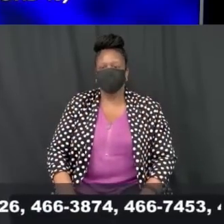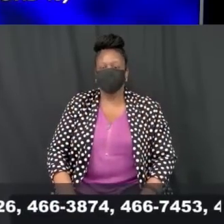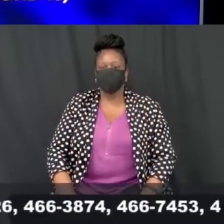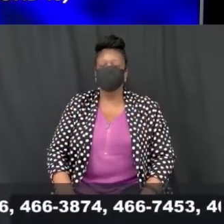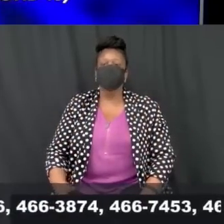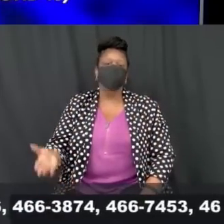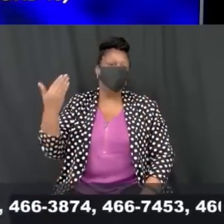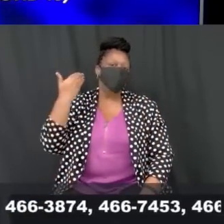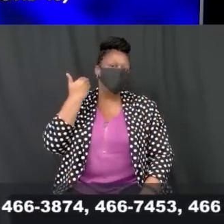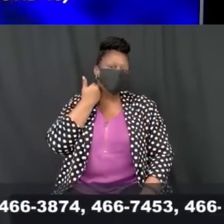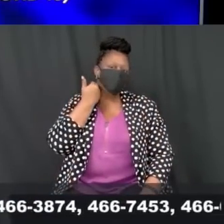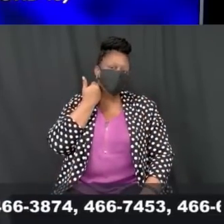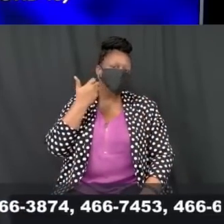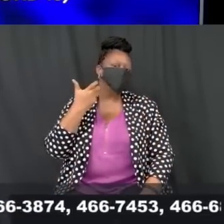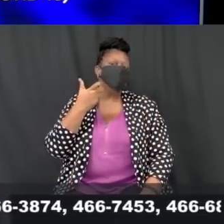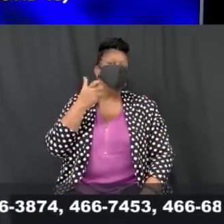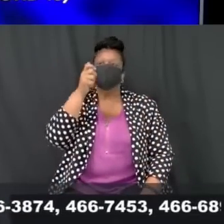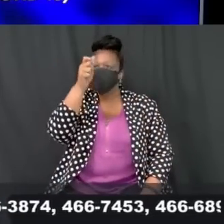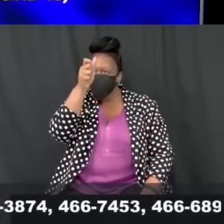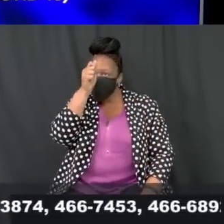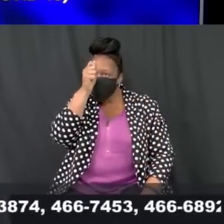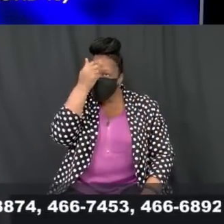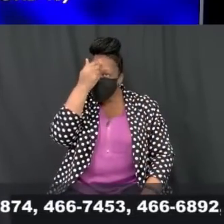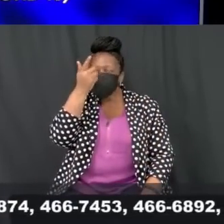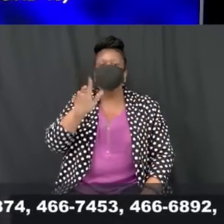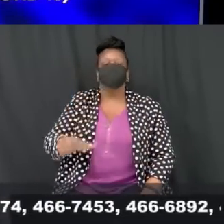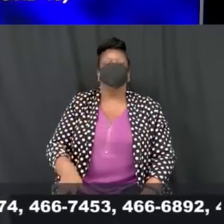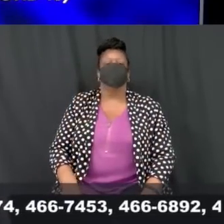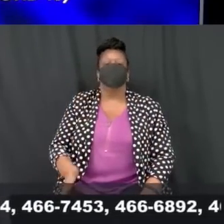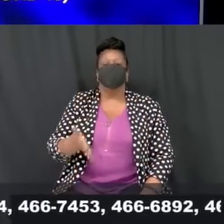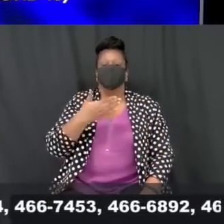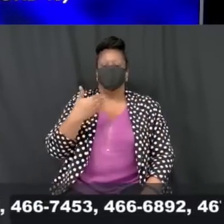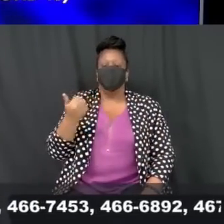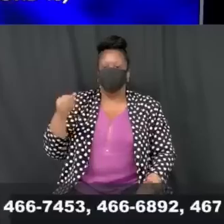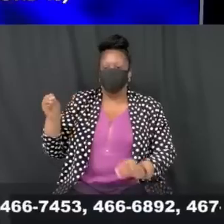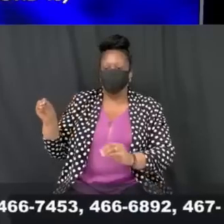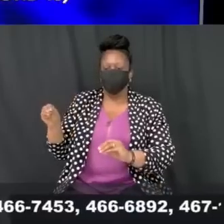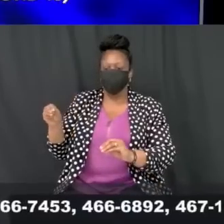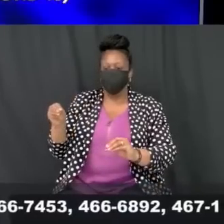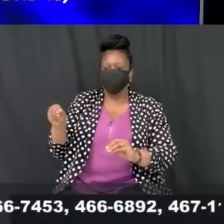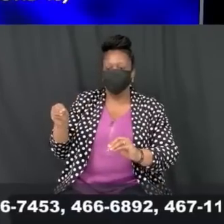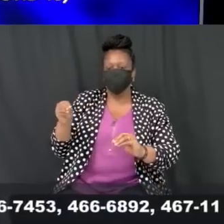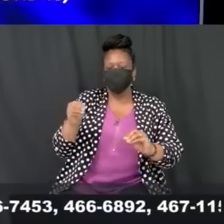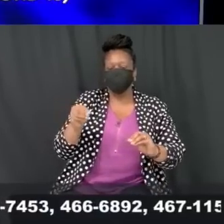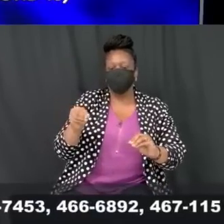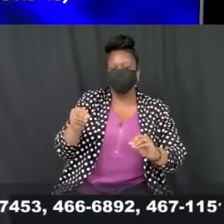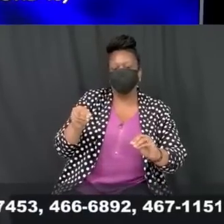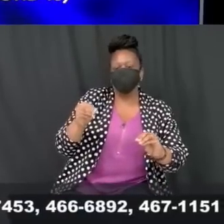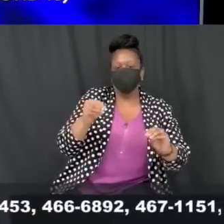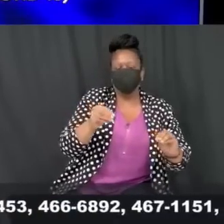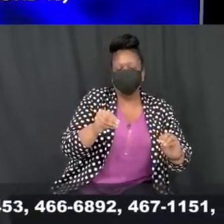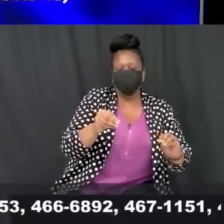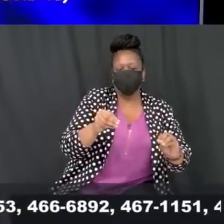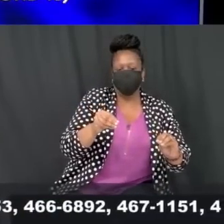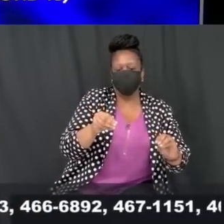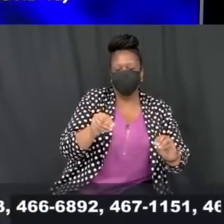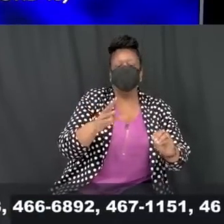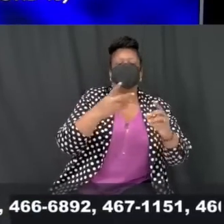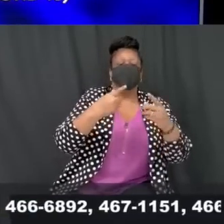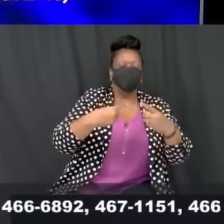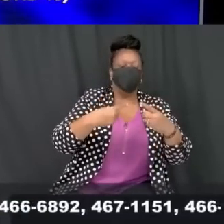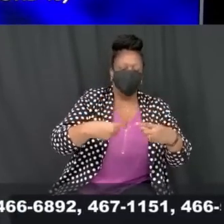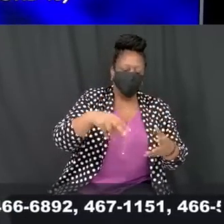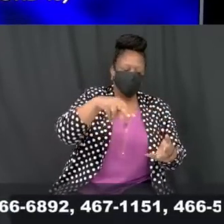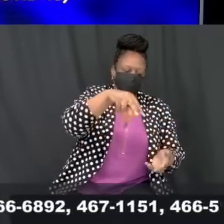recorded as you move through the line. By this time, you will be at the security checkpoint where the private security